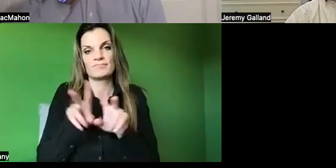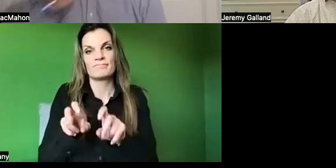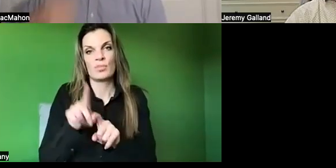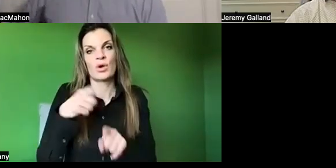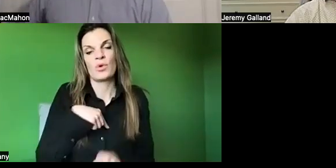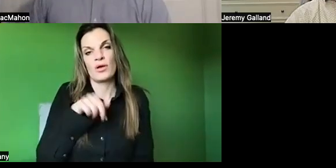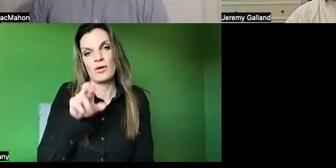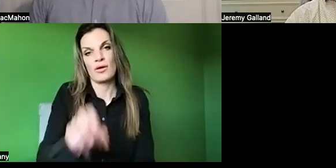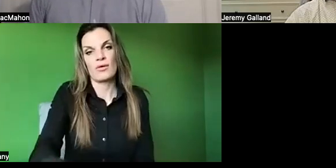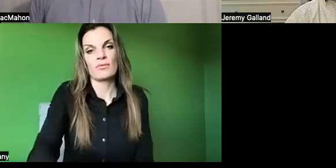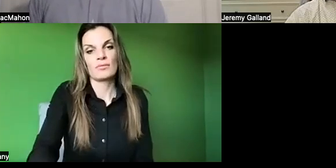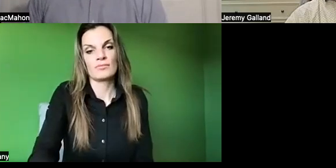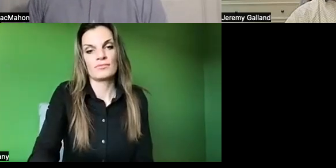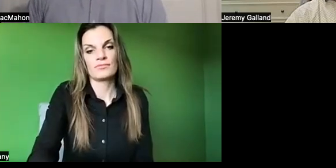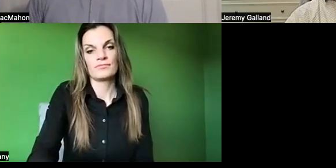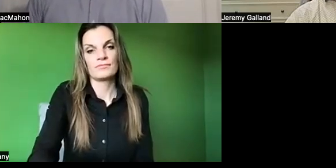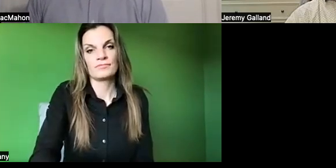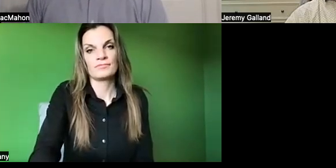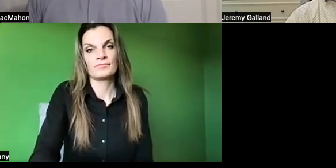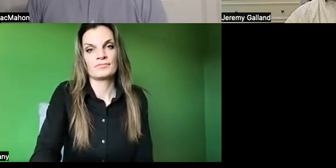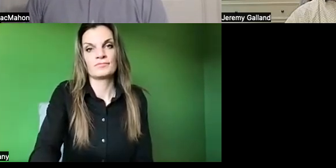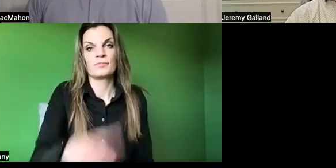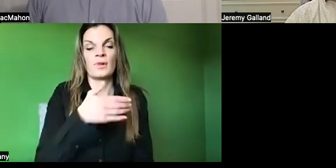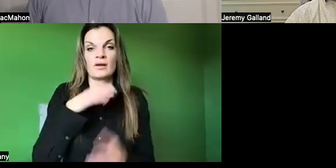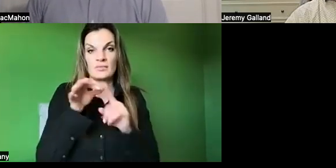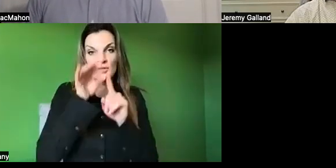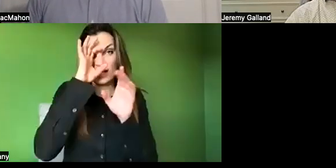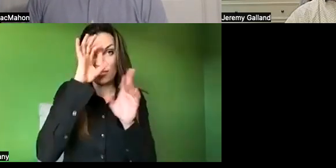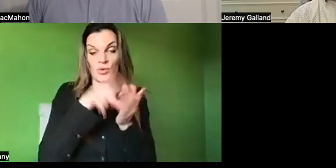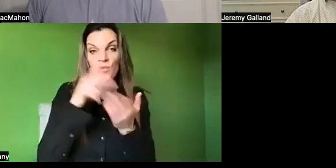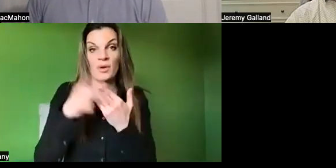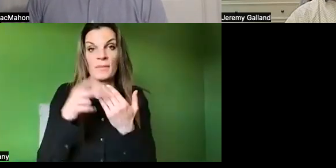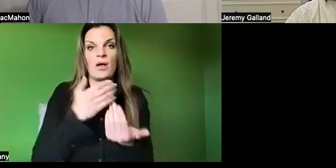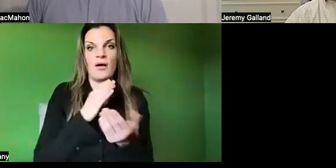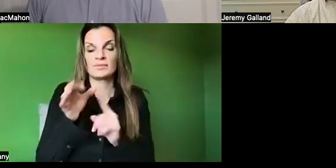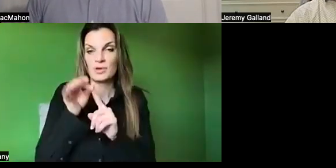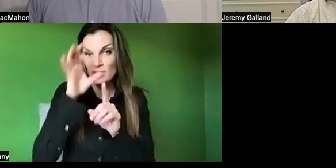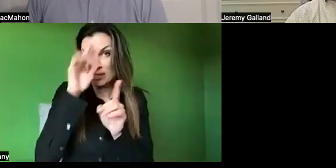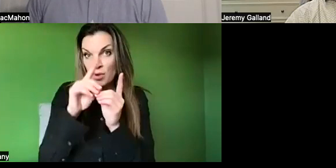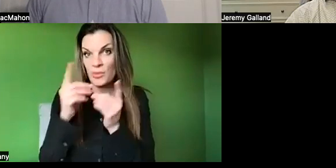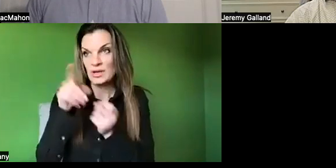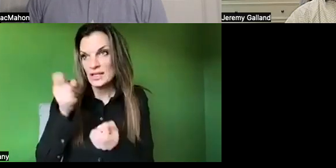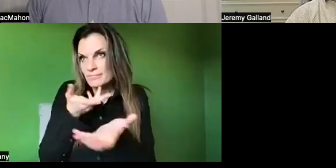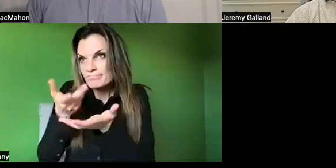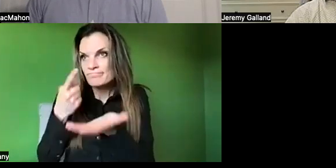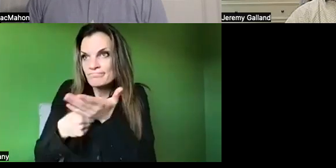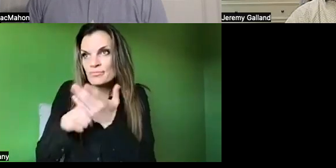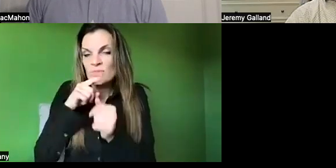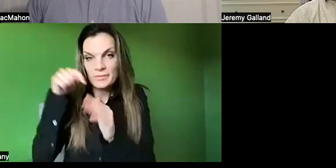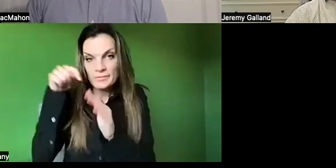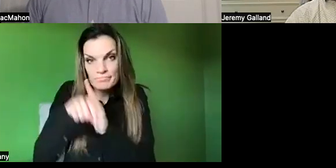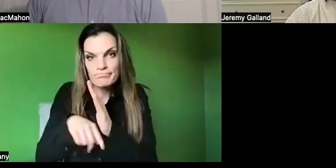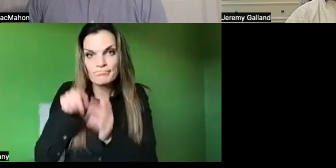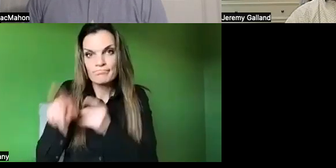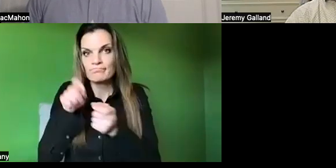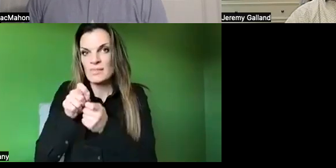are with our special ed program. We need to hear from the special ed department in great detail about what the needs